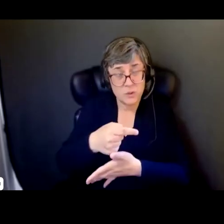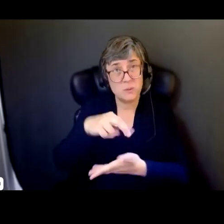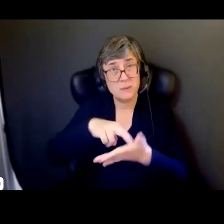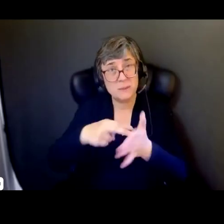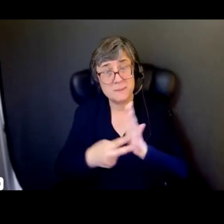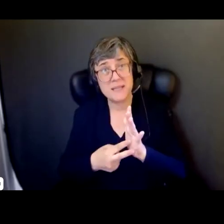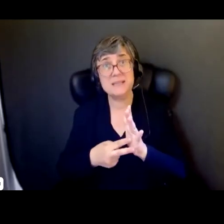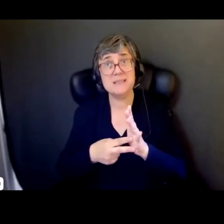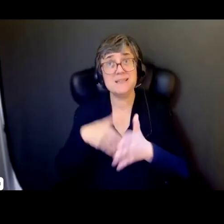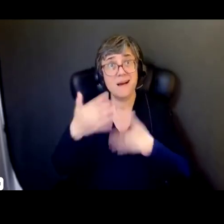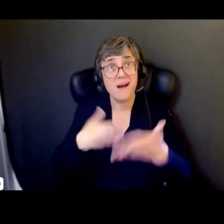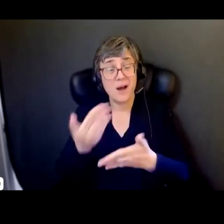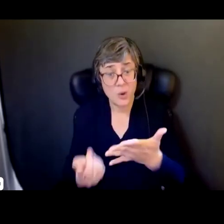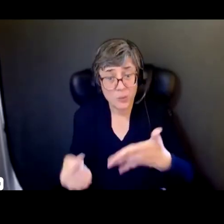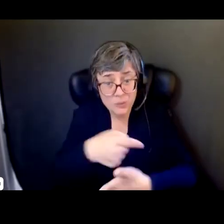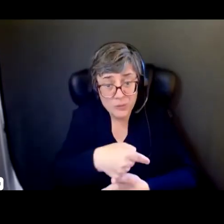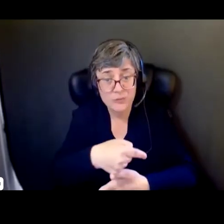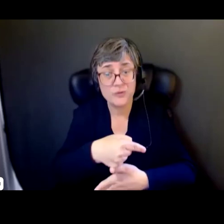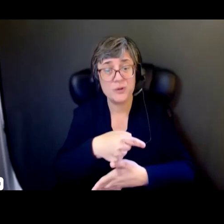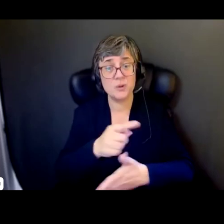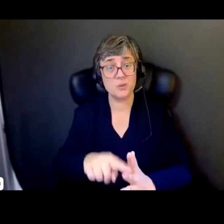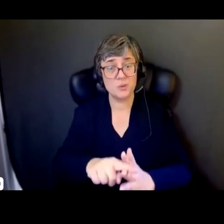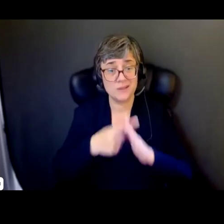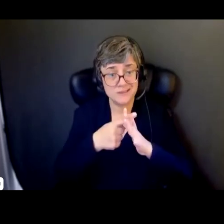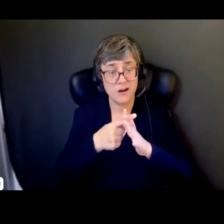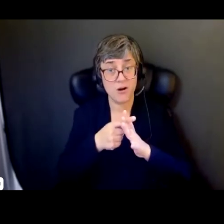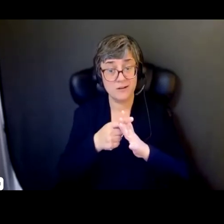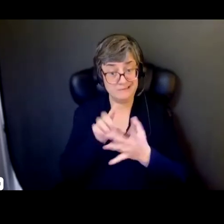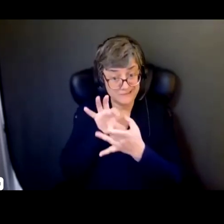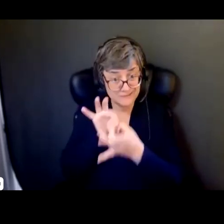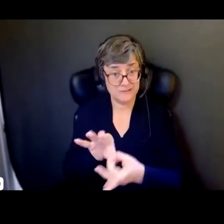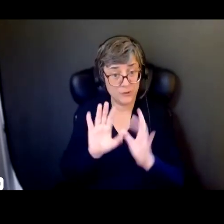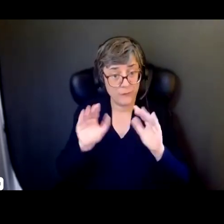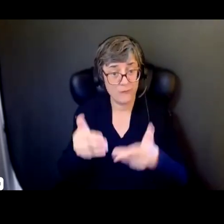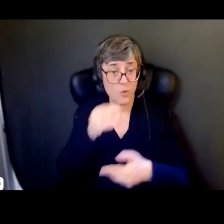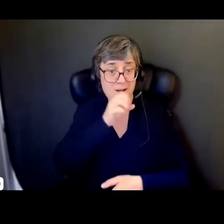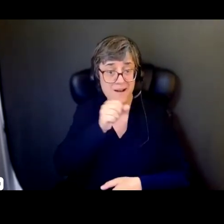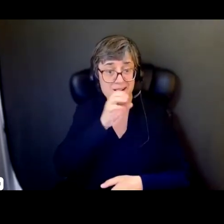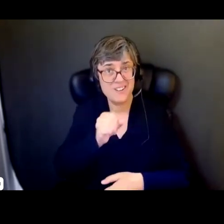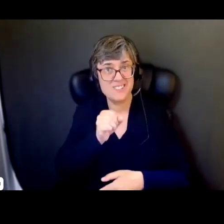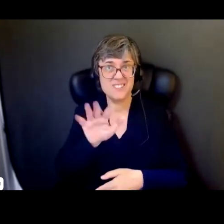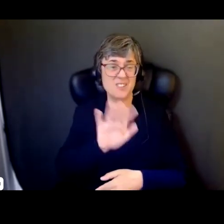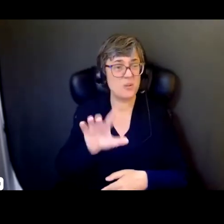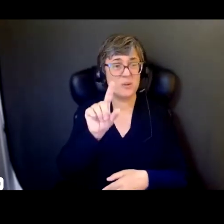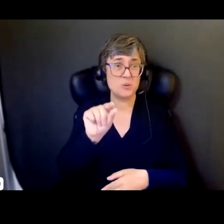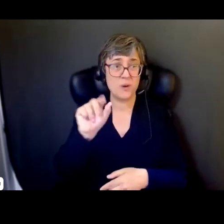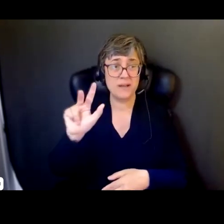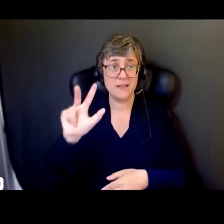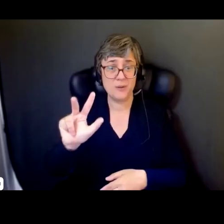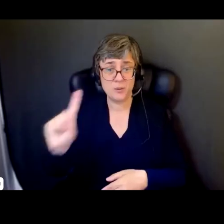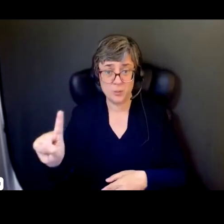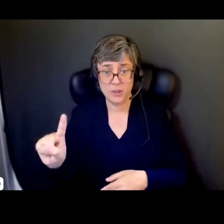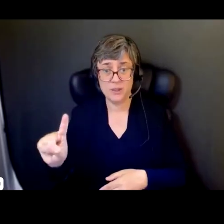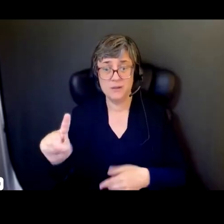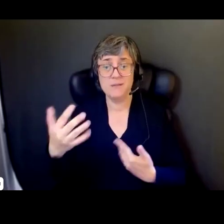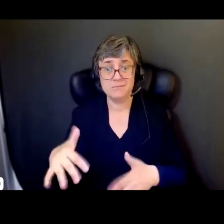says, and I think reasonably so, that law enforcement and the wider justice system need time to